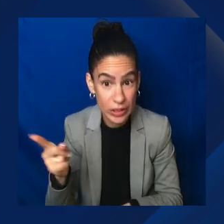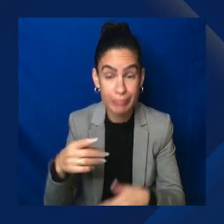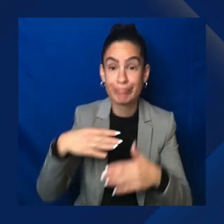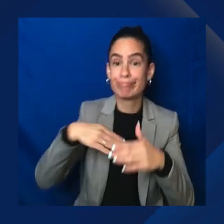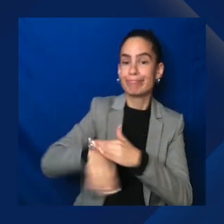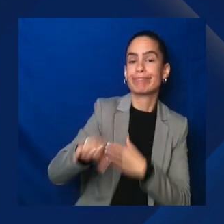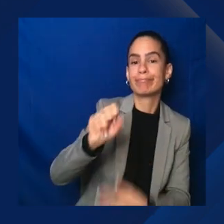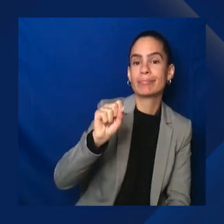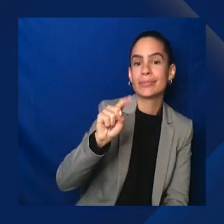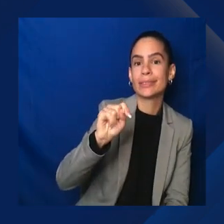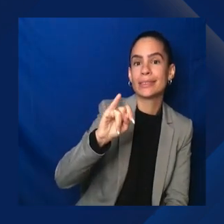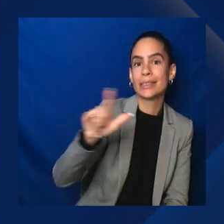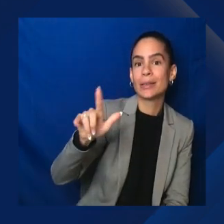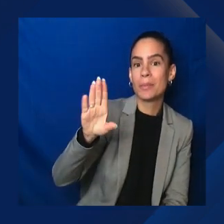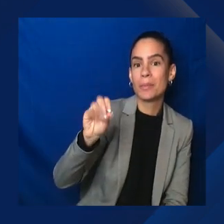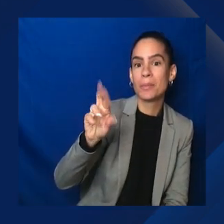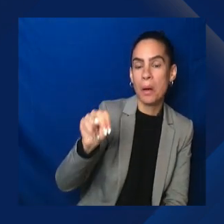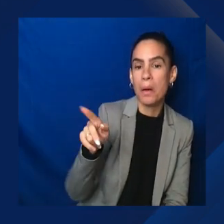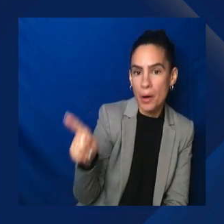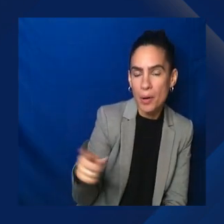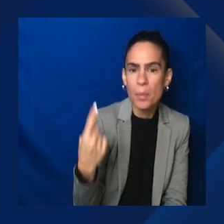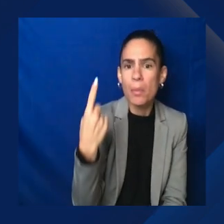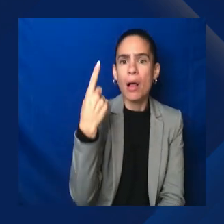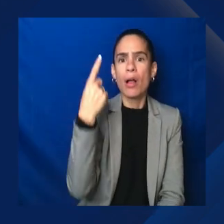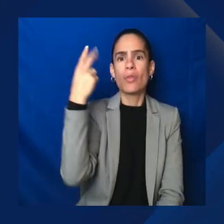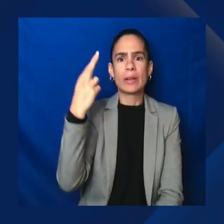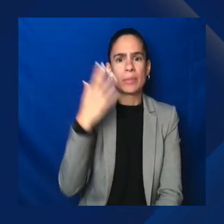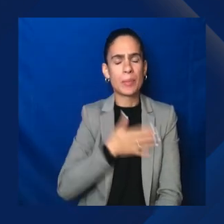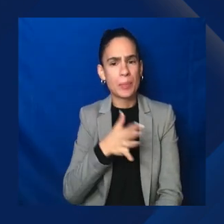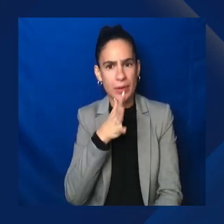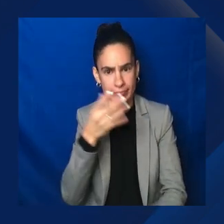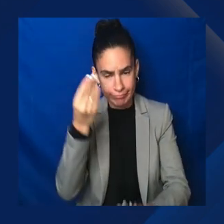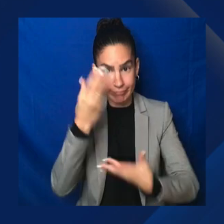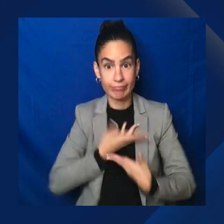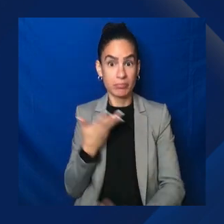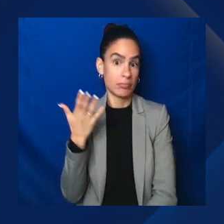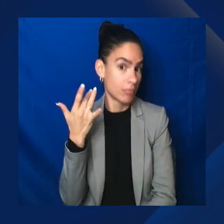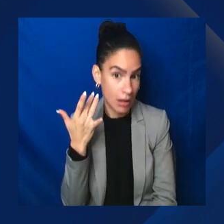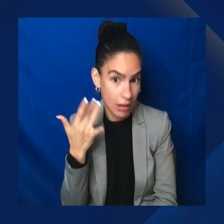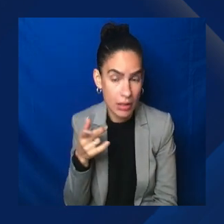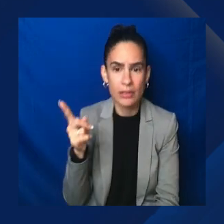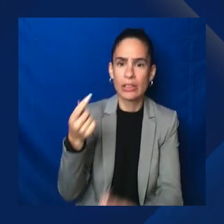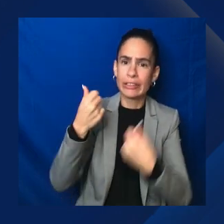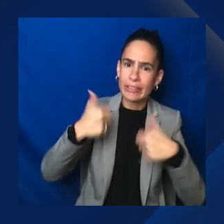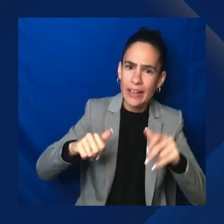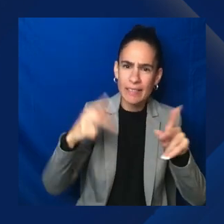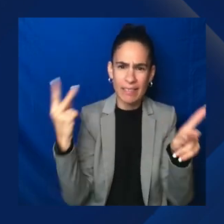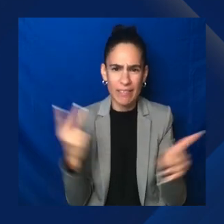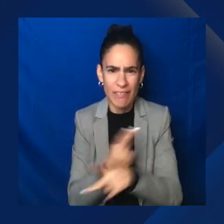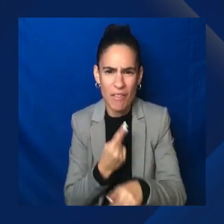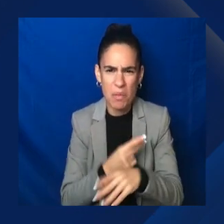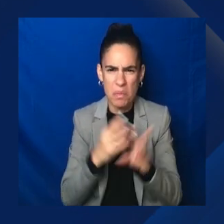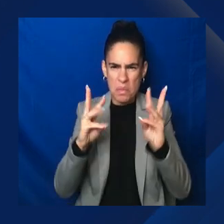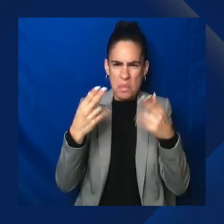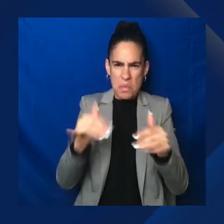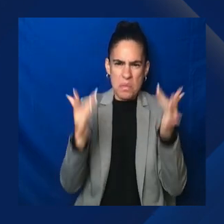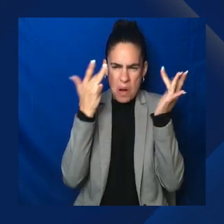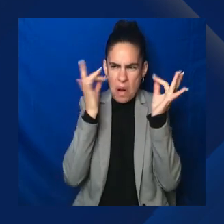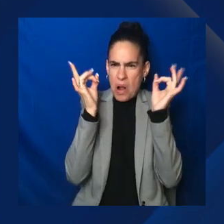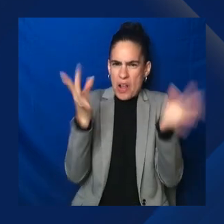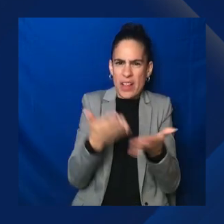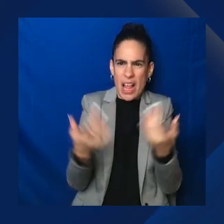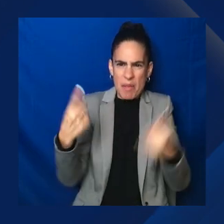possible explanation my mother offered as she sought to make sense of this devastating tragedy was that she had